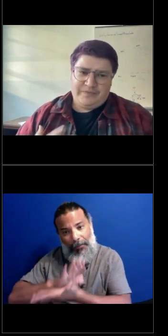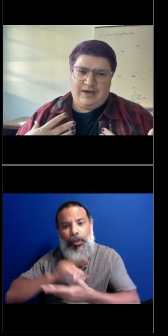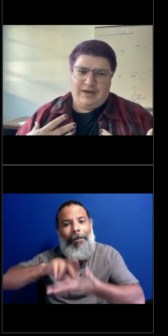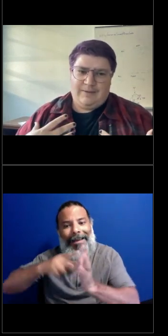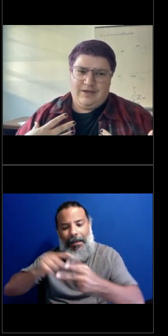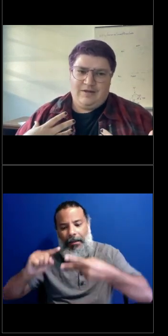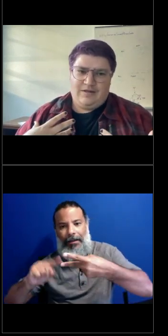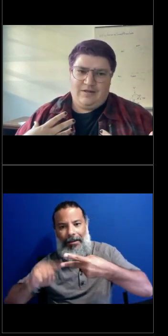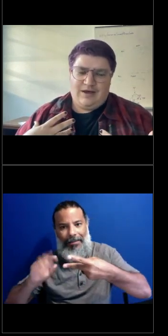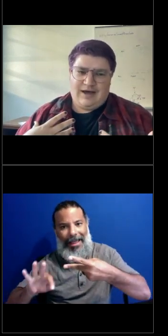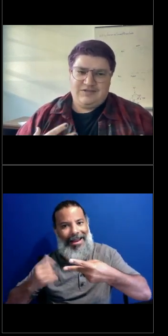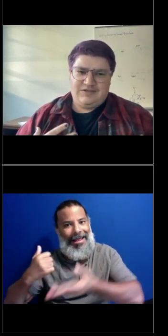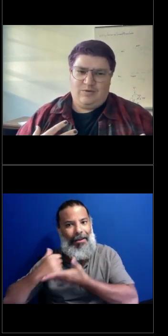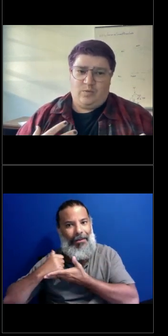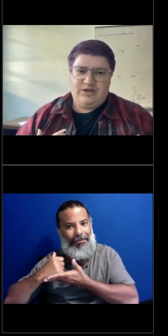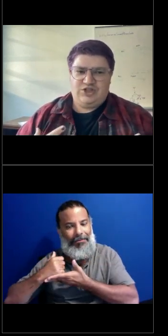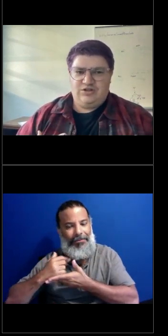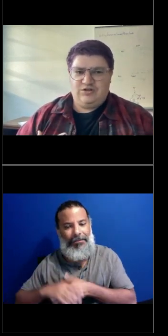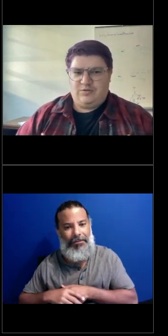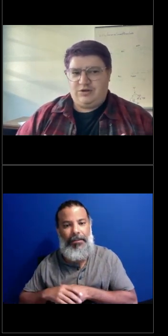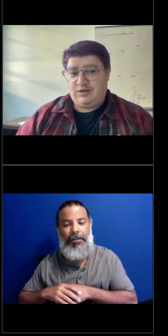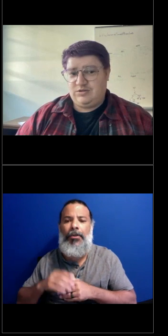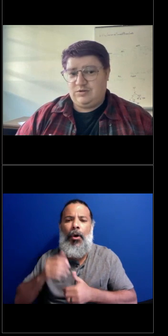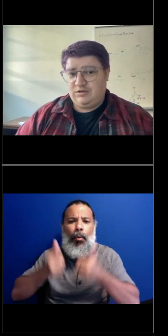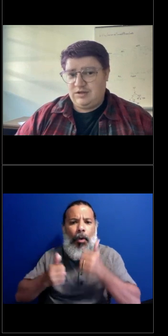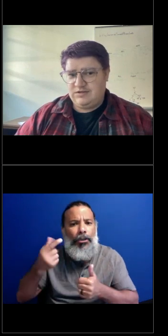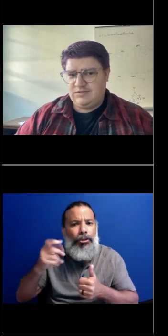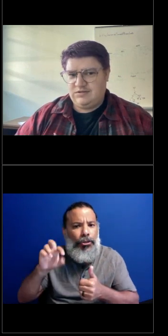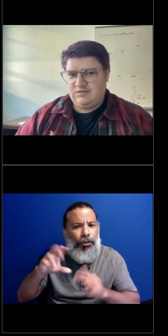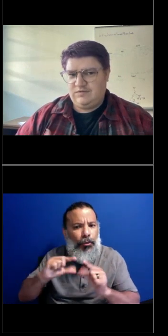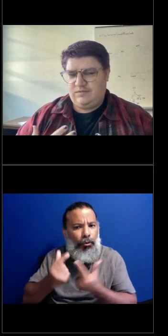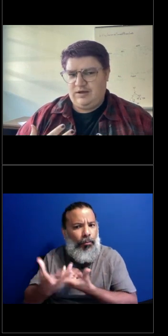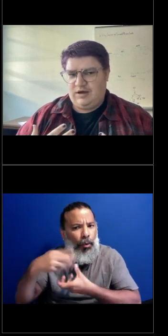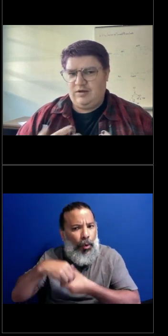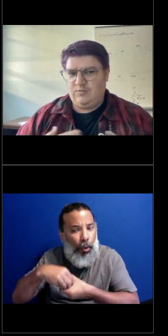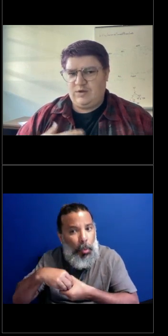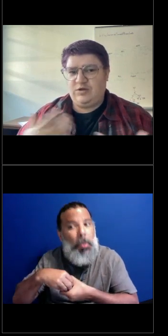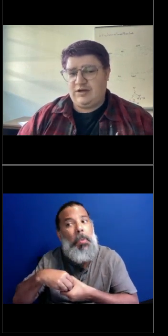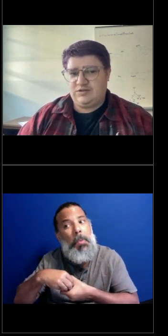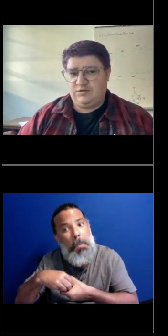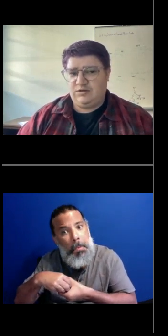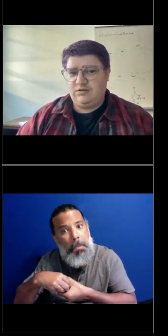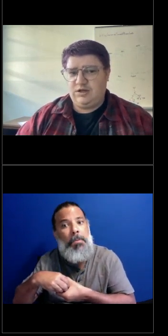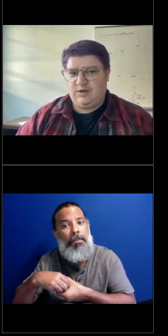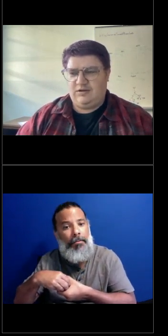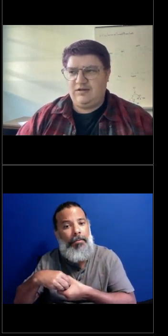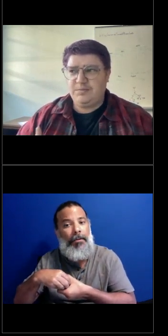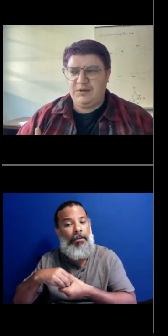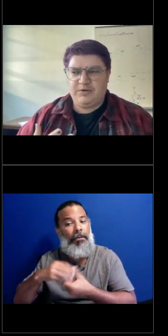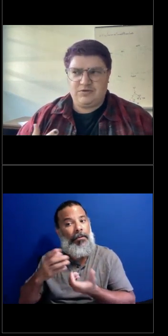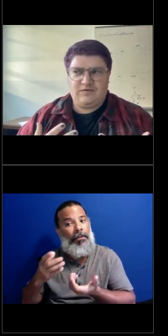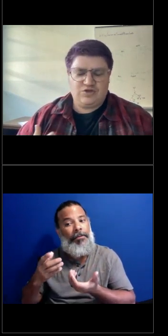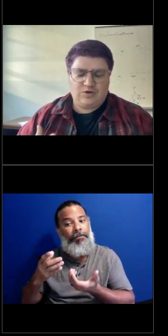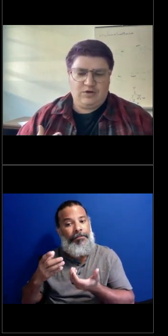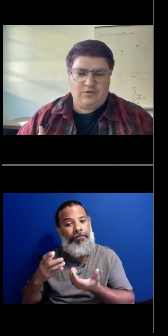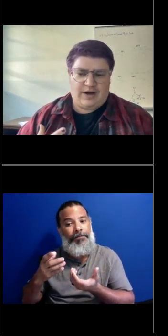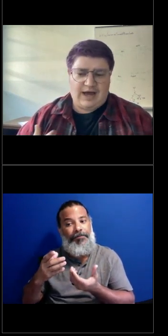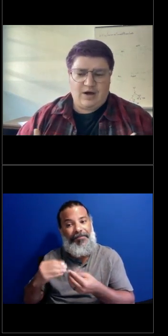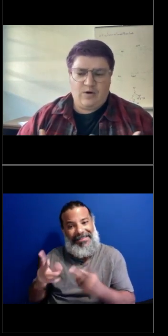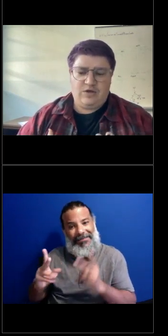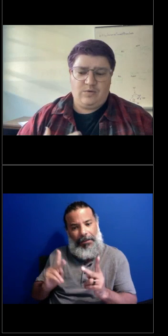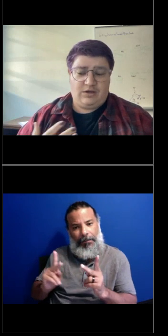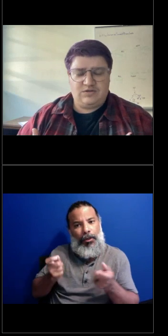So asking what gender group would you like to include us, would you like us to include you in, gives people sort of control